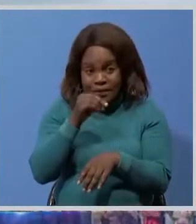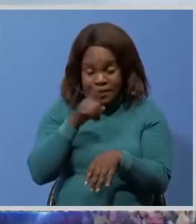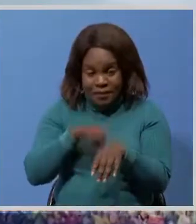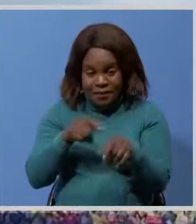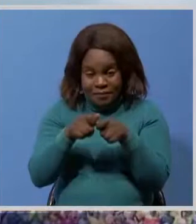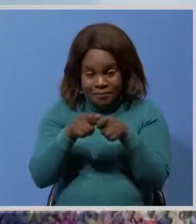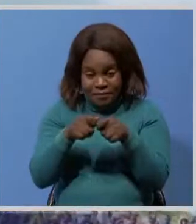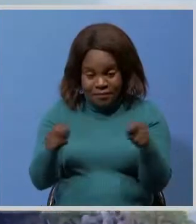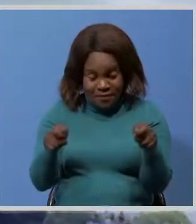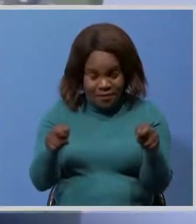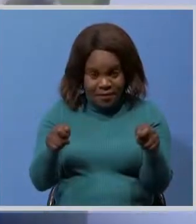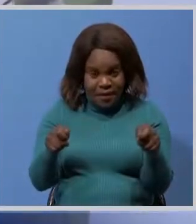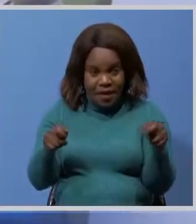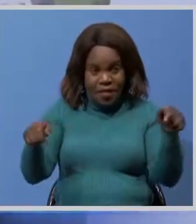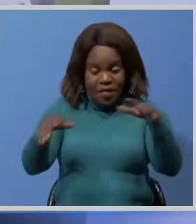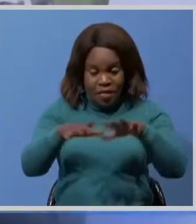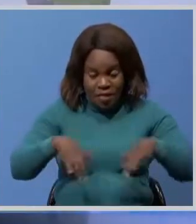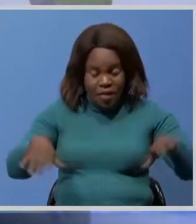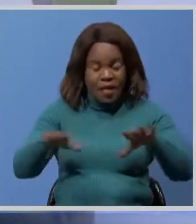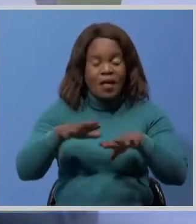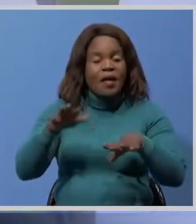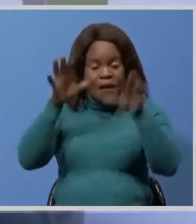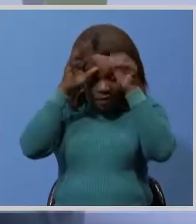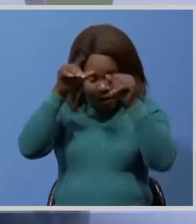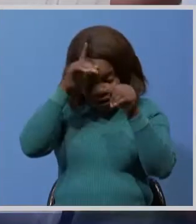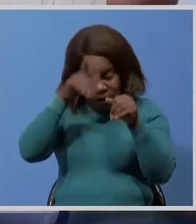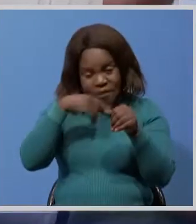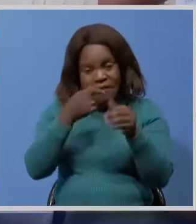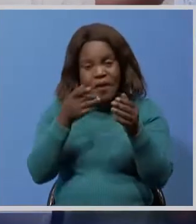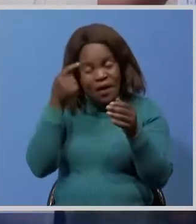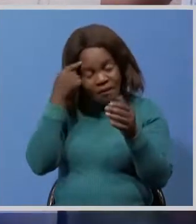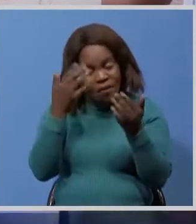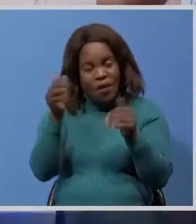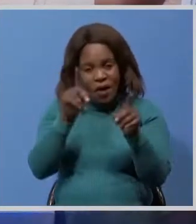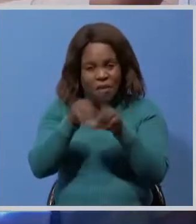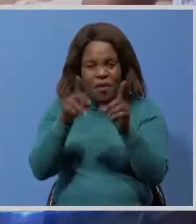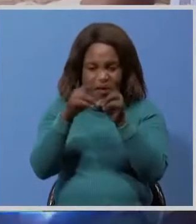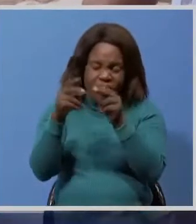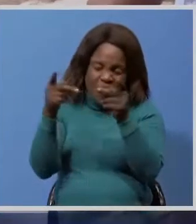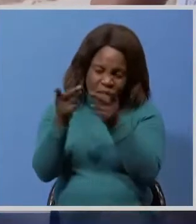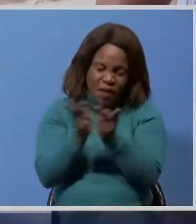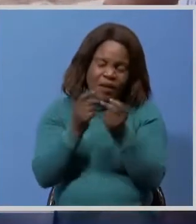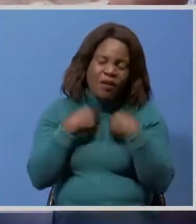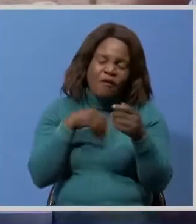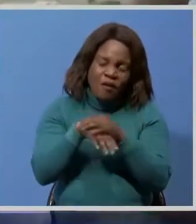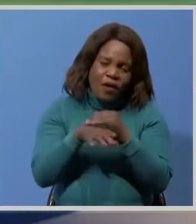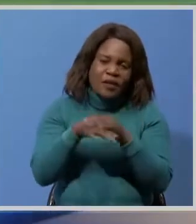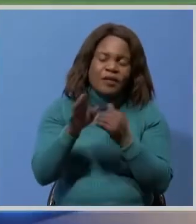groundbreaking ceremony, President Lungu said government wants people, including those in rural areas, to have access to clean drinking